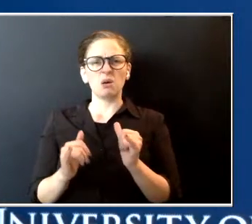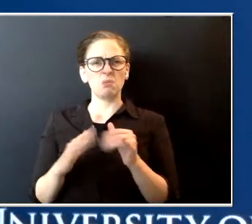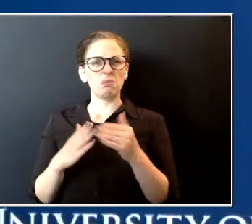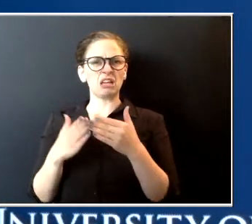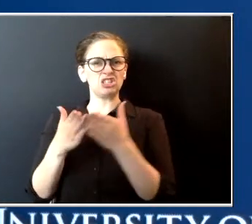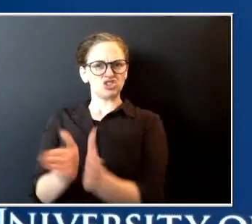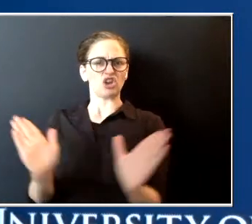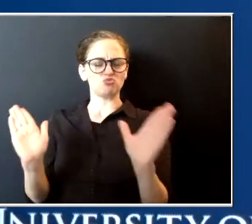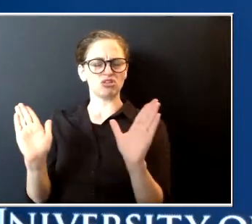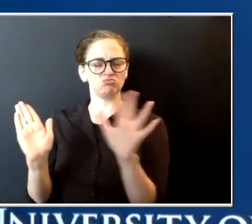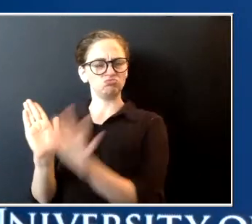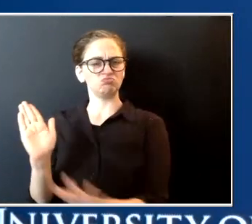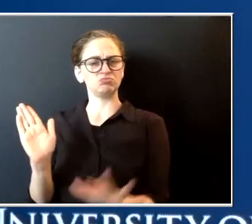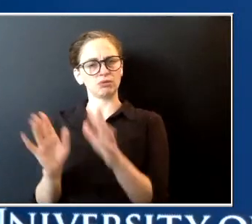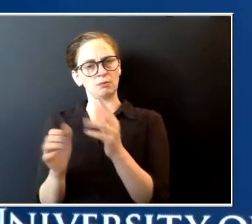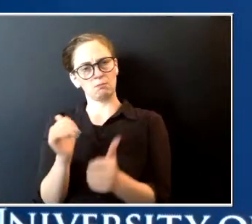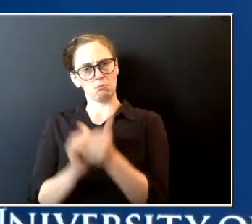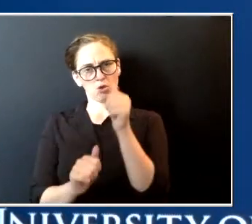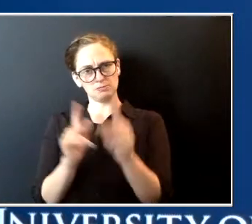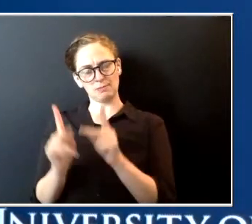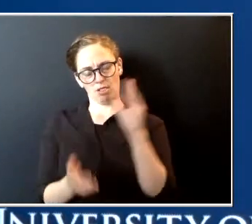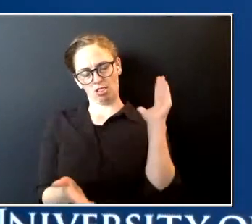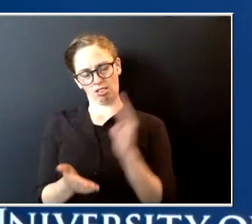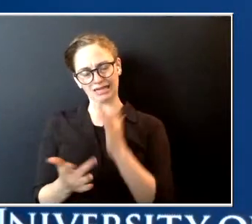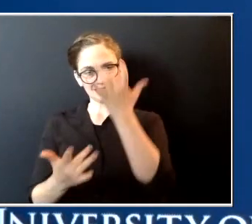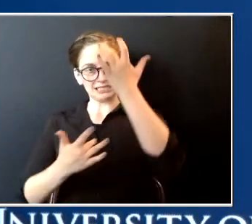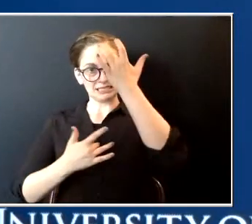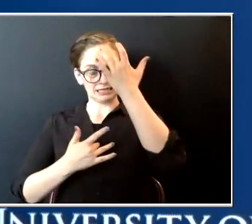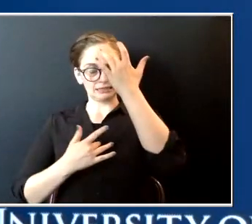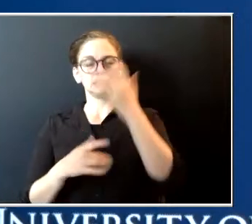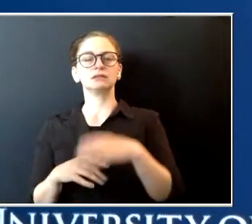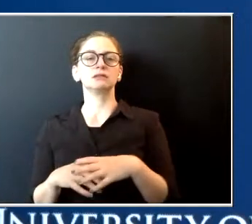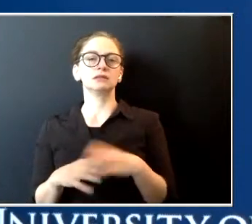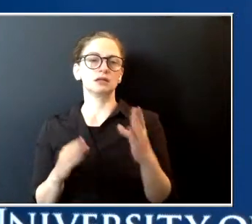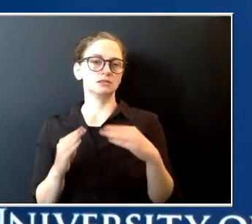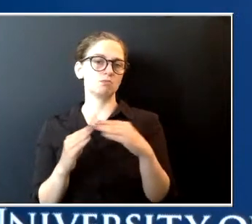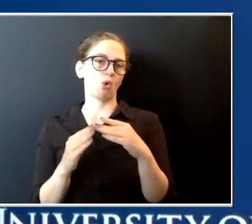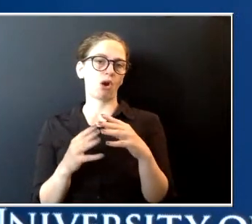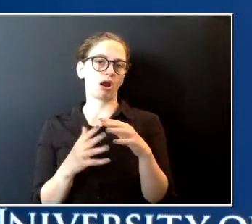be as sick, and I think it's more of a combination of that infection